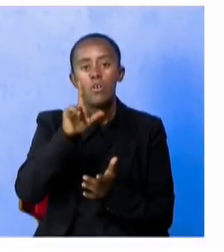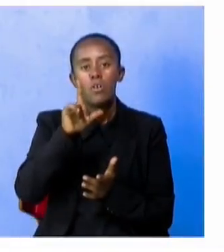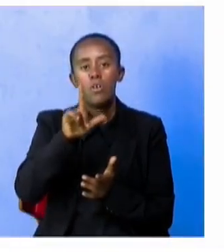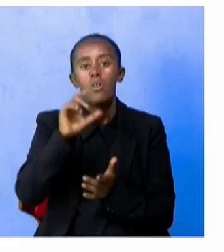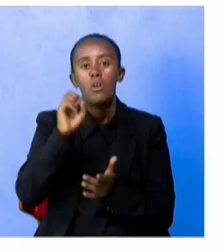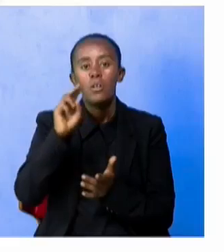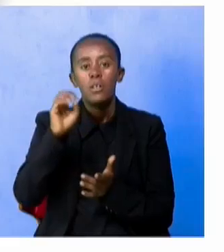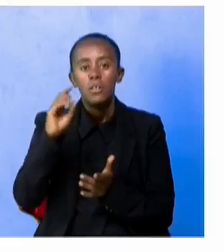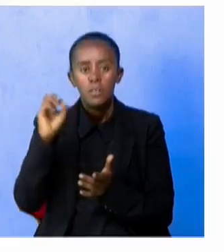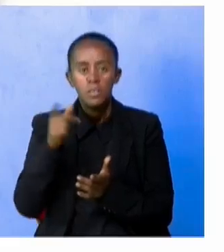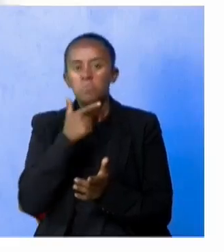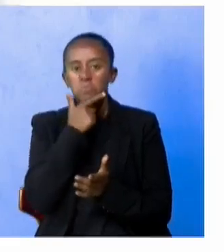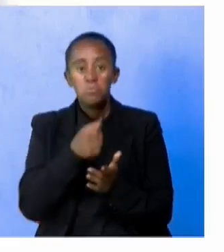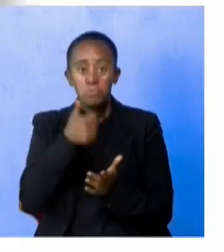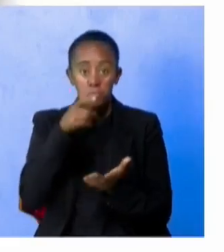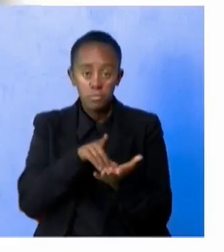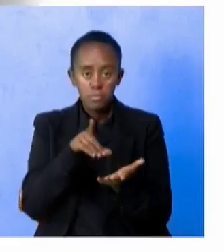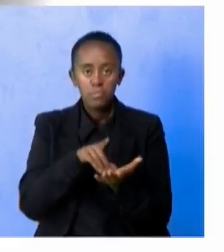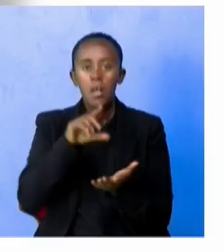several